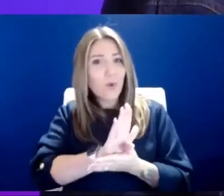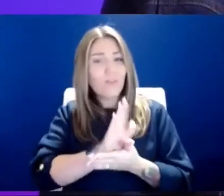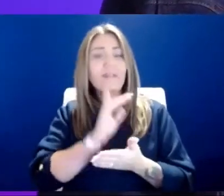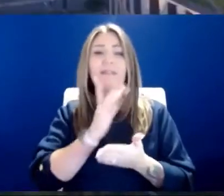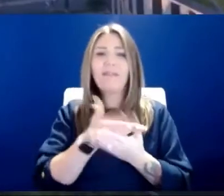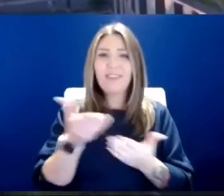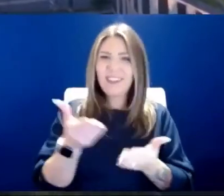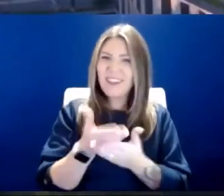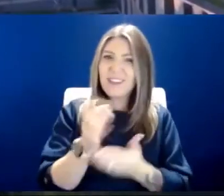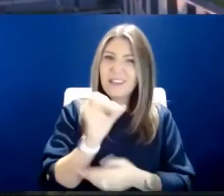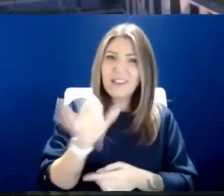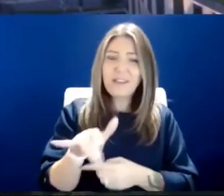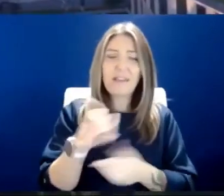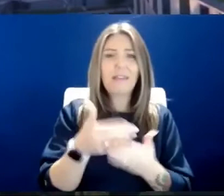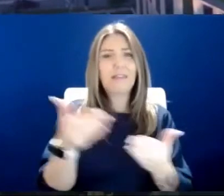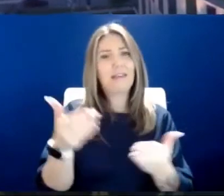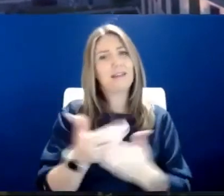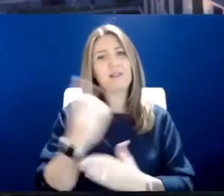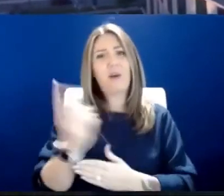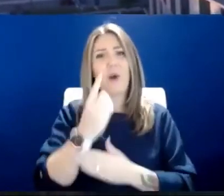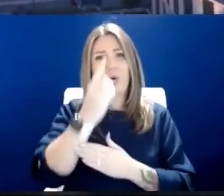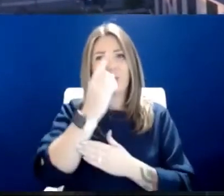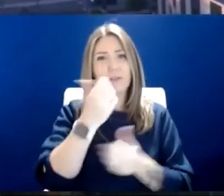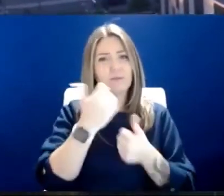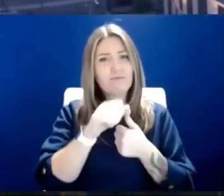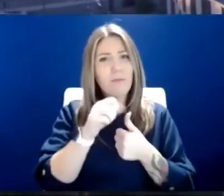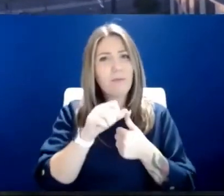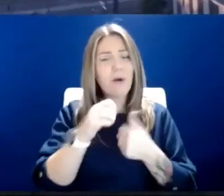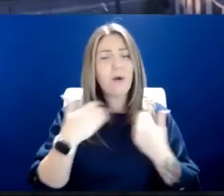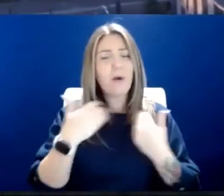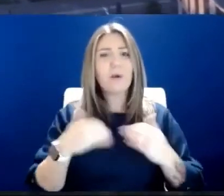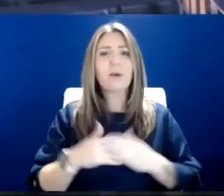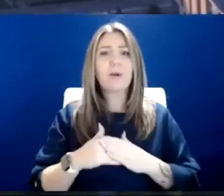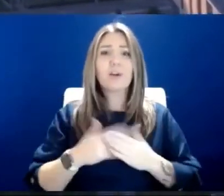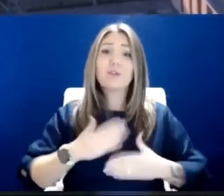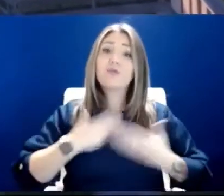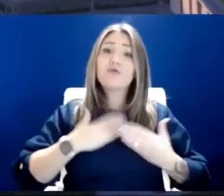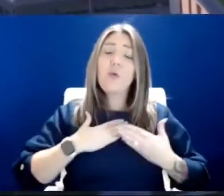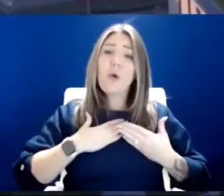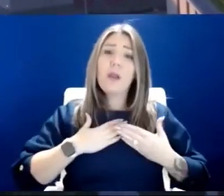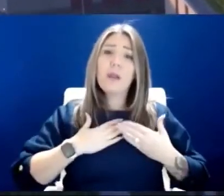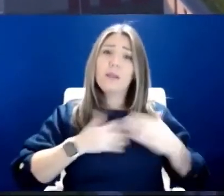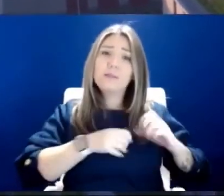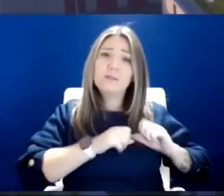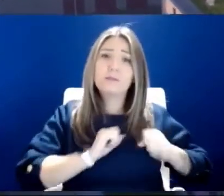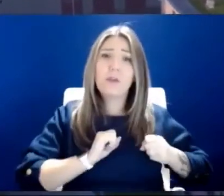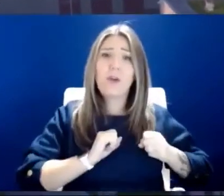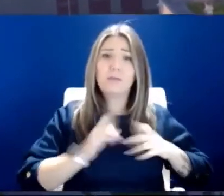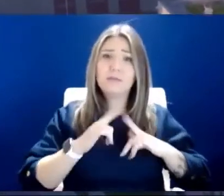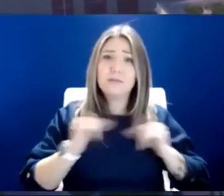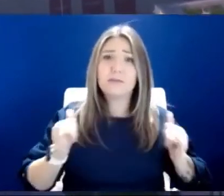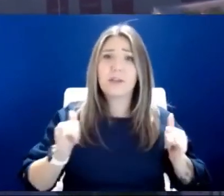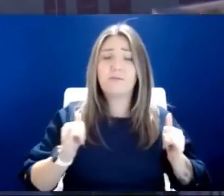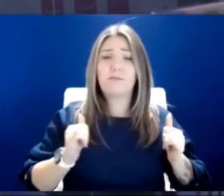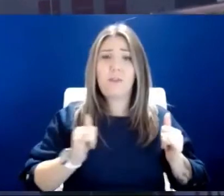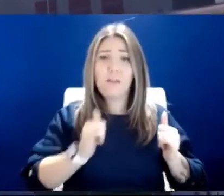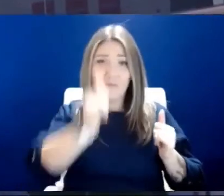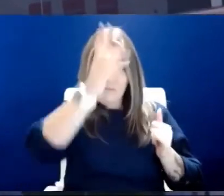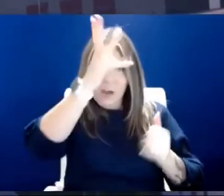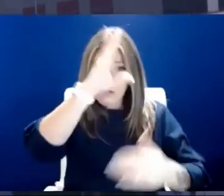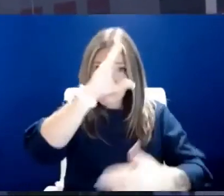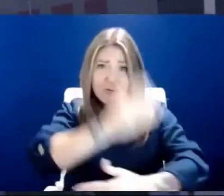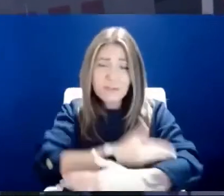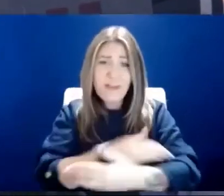stuff that I'll always remember. Joy and sorrow all at once, father and son existing together in a bubble. It didn't